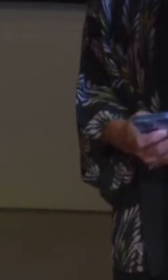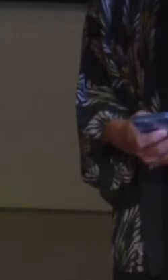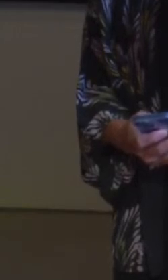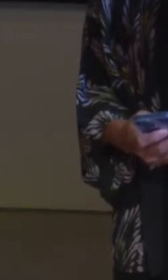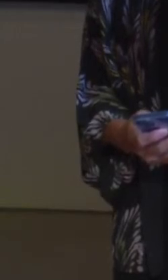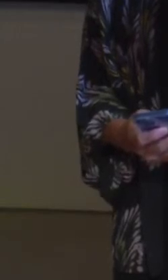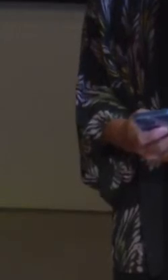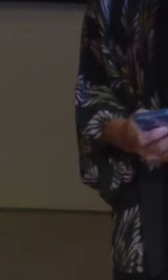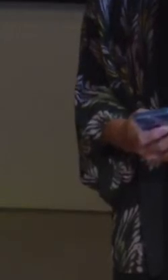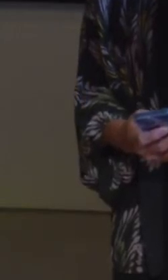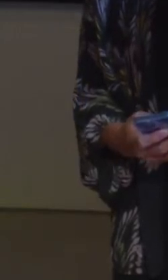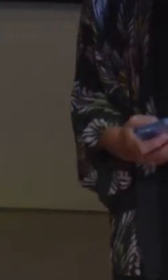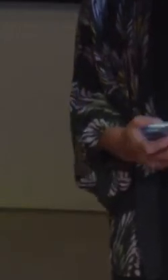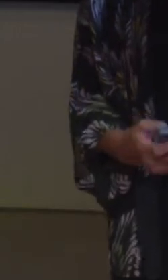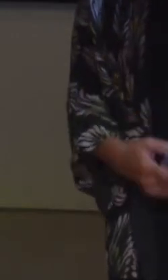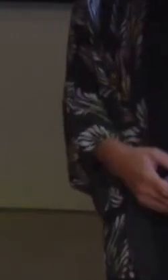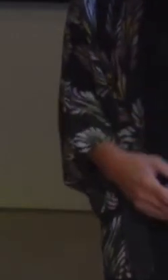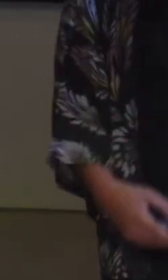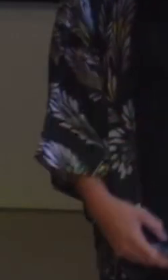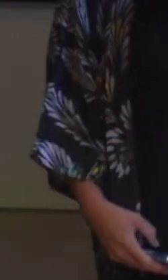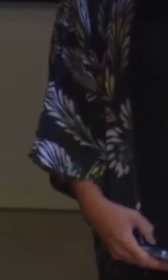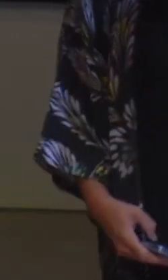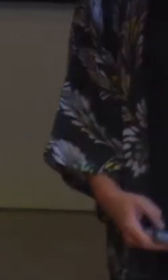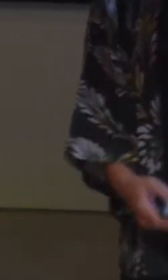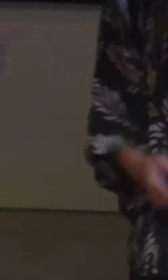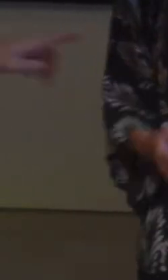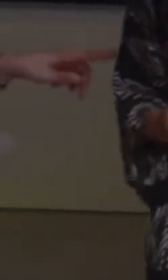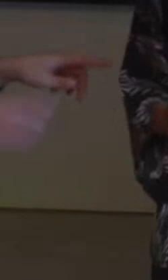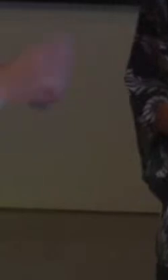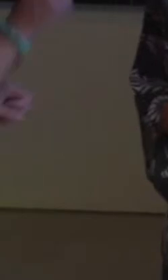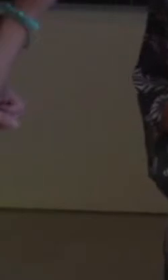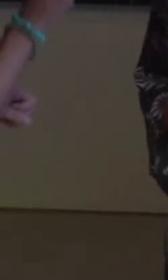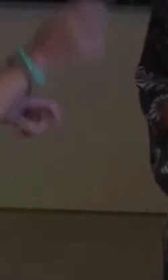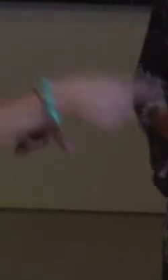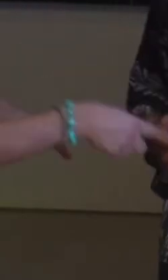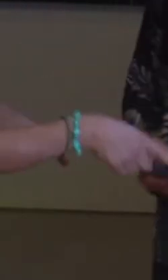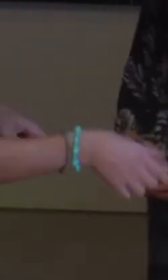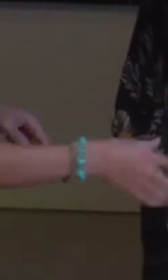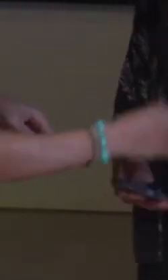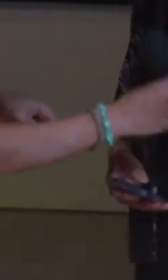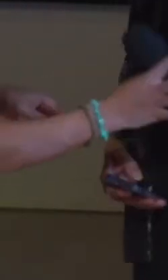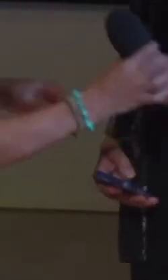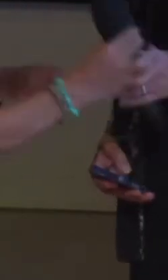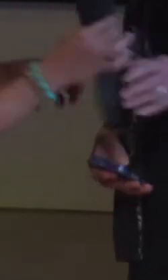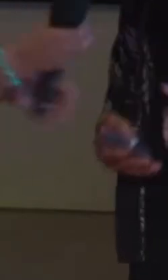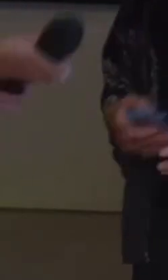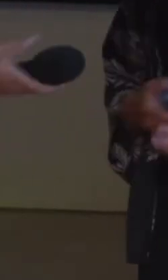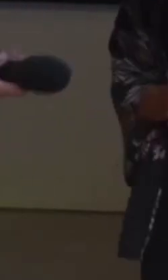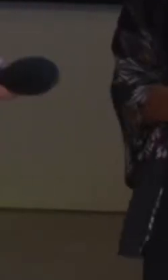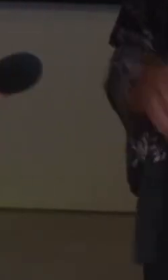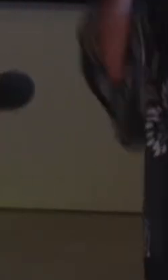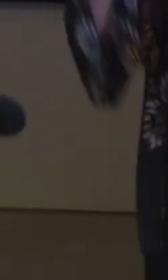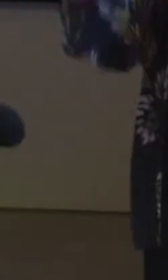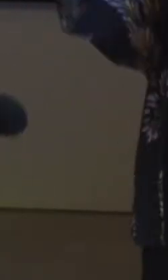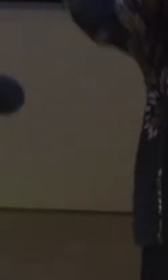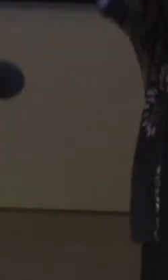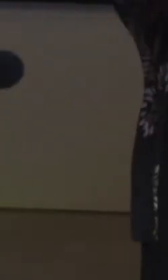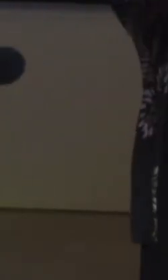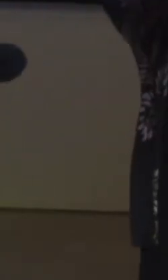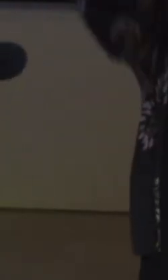tribute to Georges Simenon, a great Belgian writer from the 20th